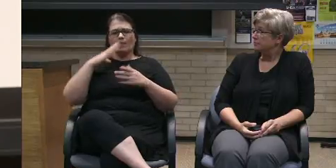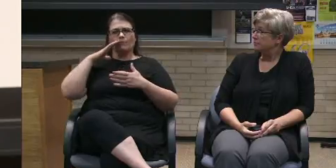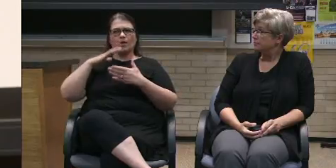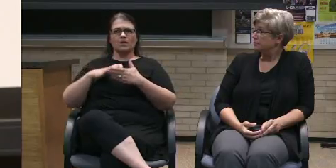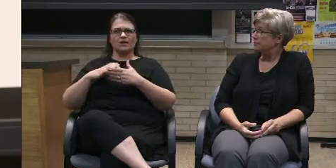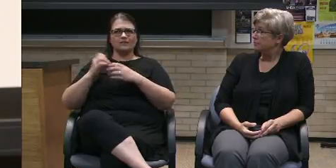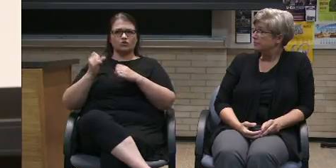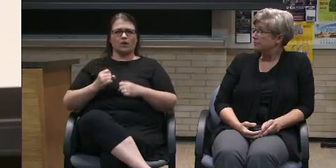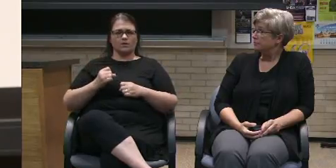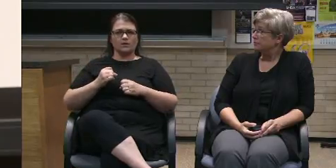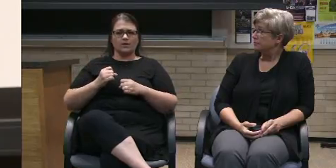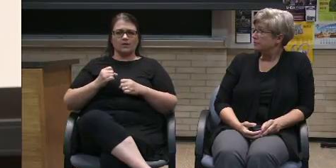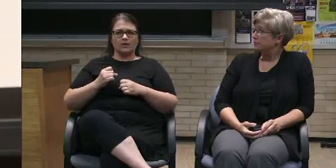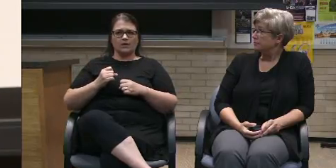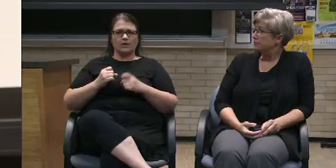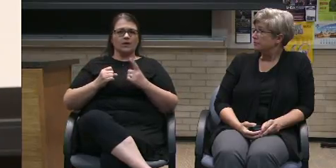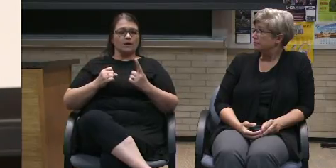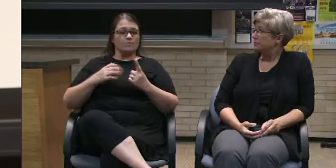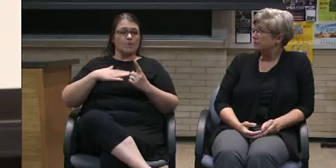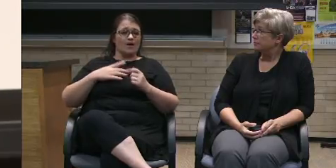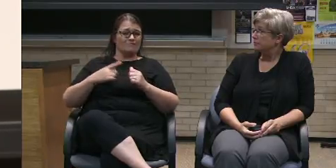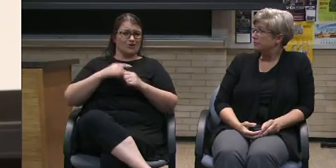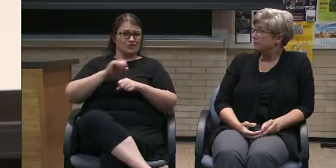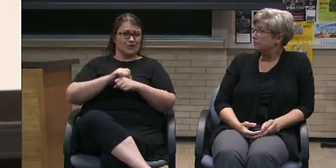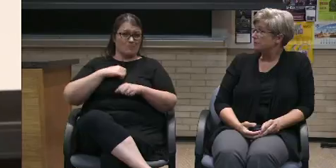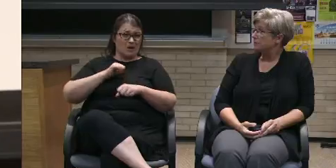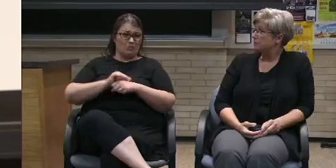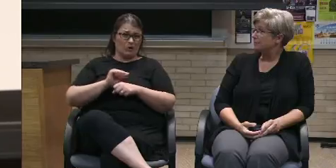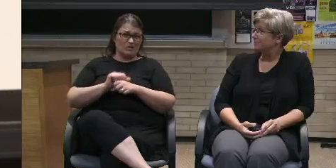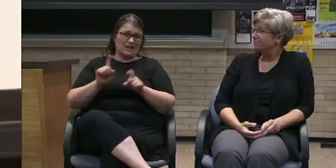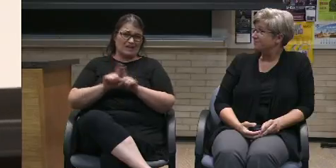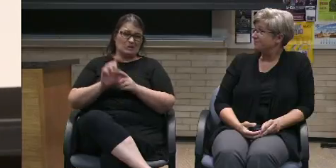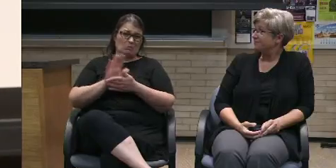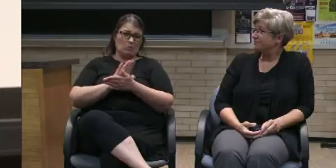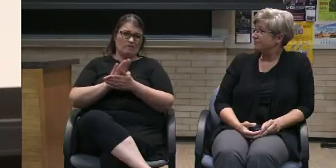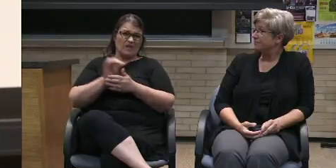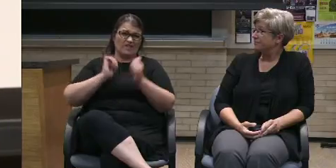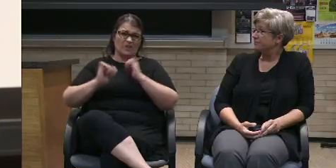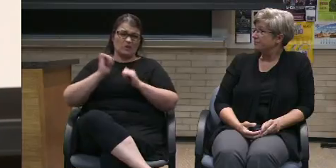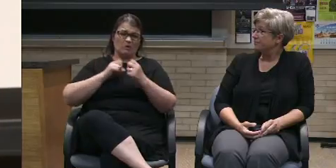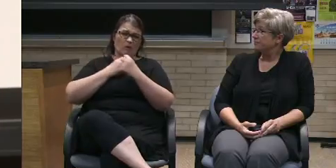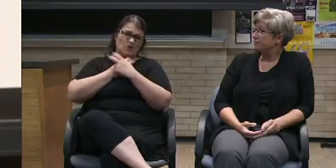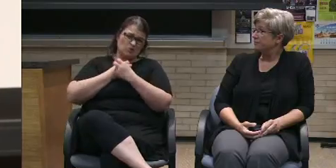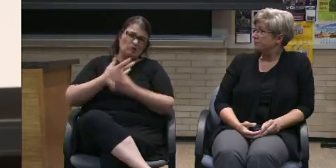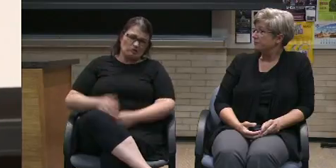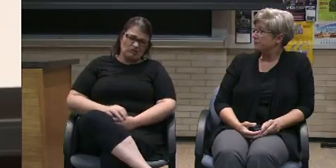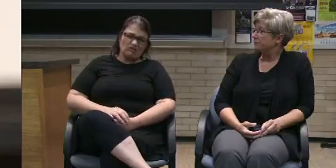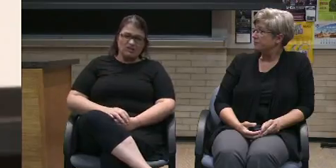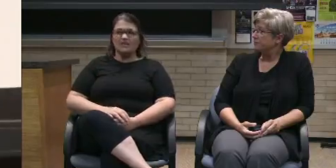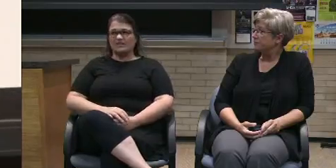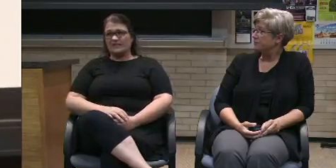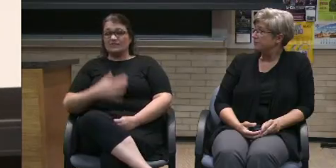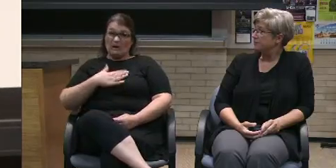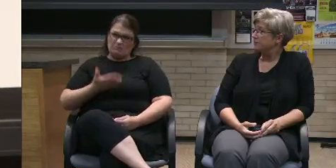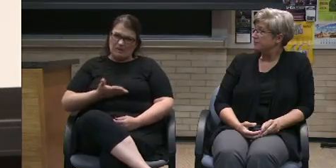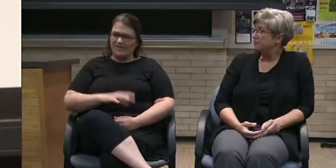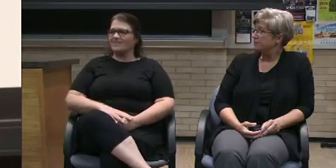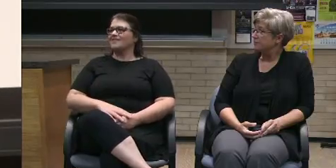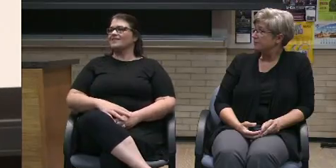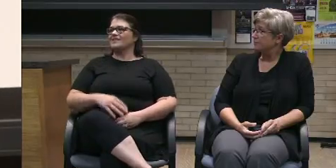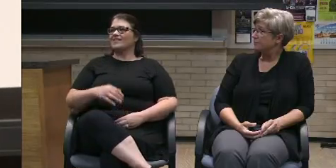Admit One, my first job was as a movie theater usher back in the days, and on the tickets it said Admit One. I believe